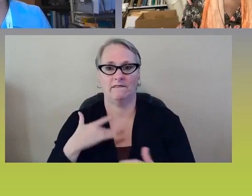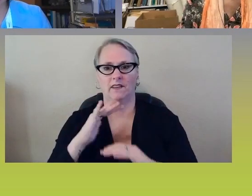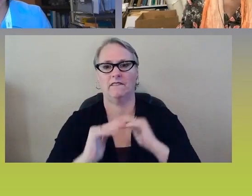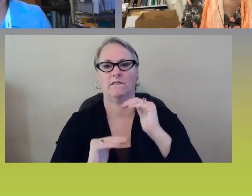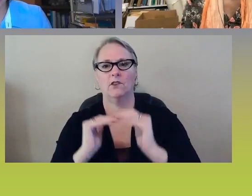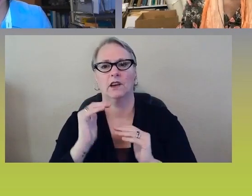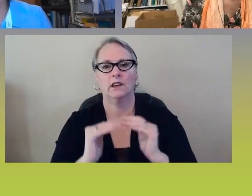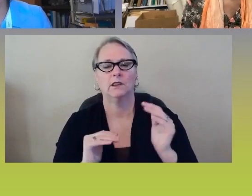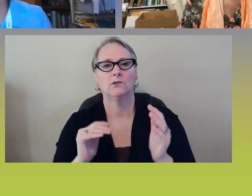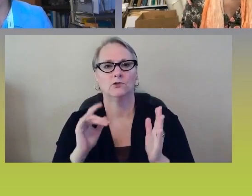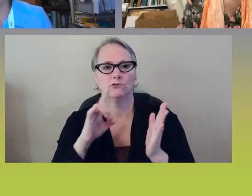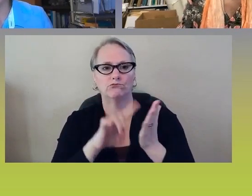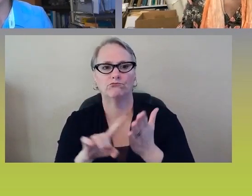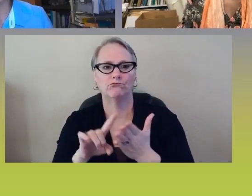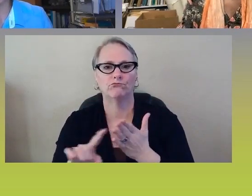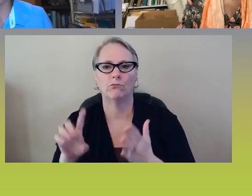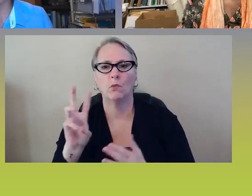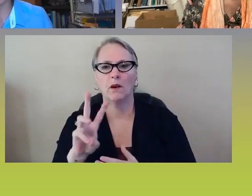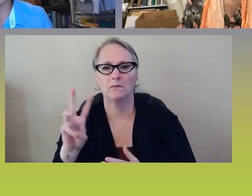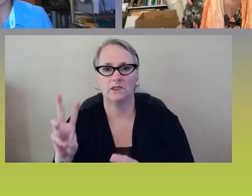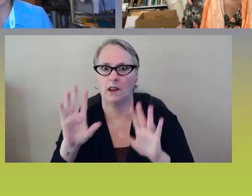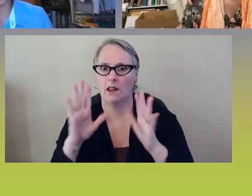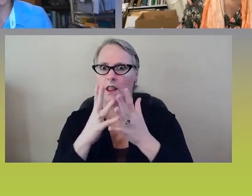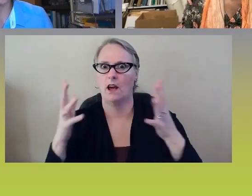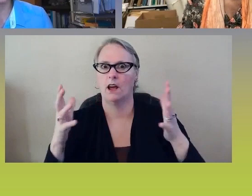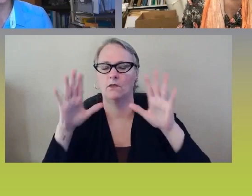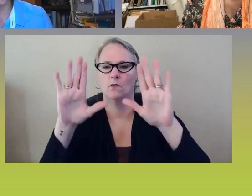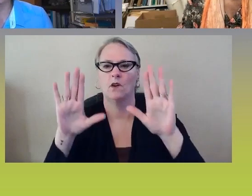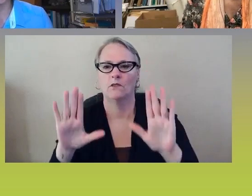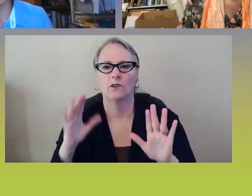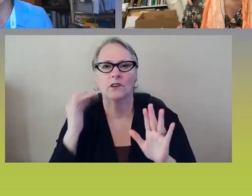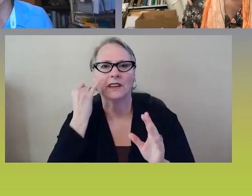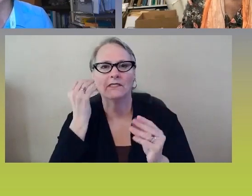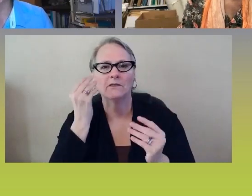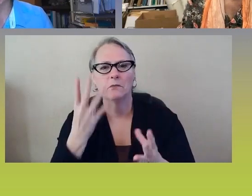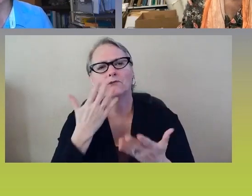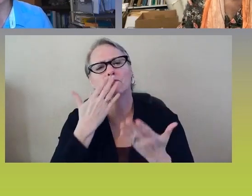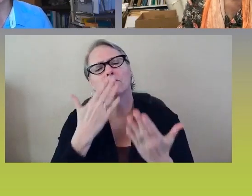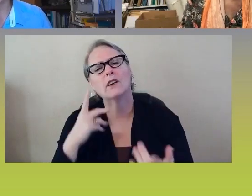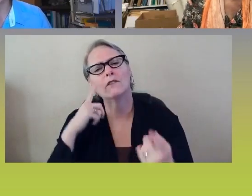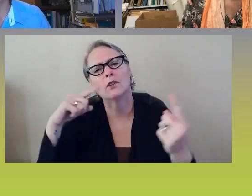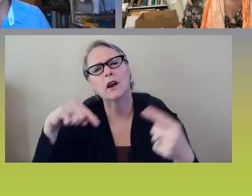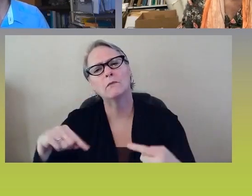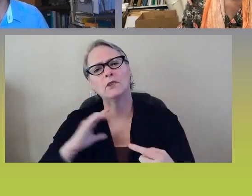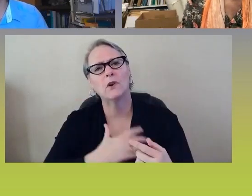navigate their website, have a lot of wonderful information. And thank you for coming to our session. I